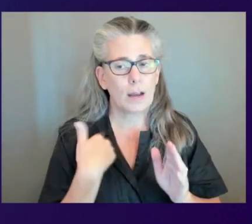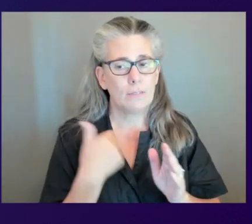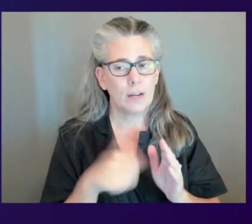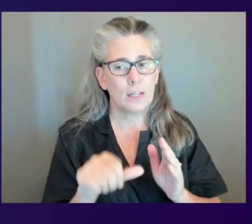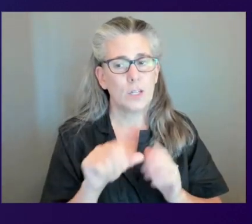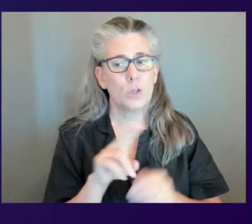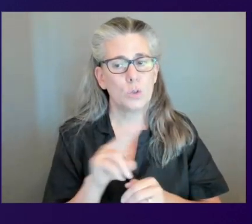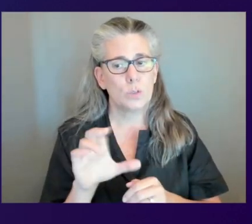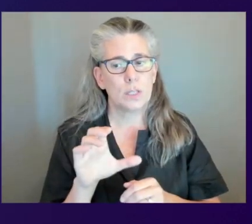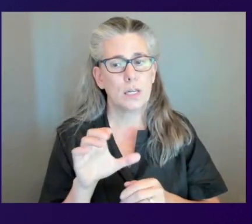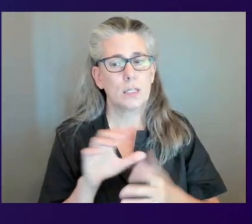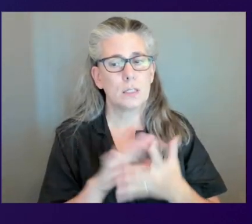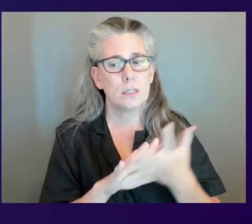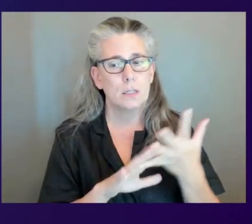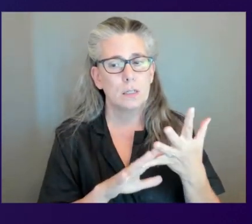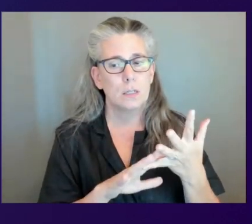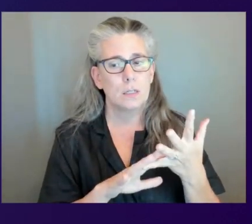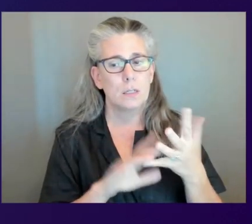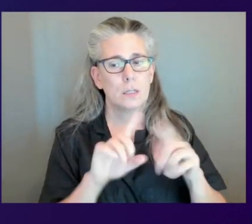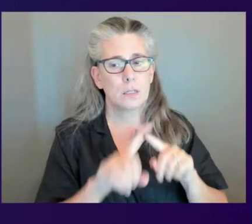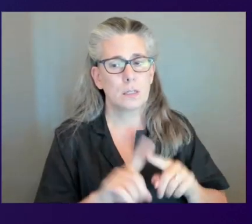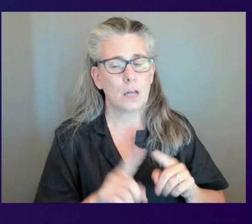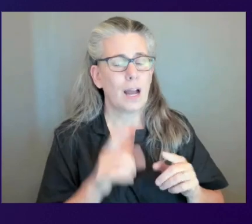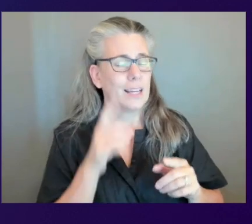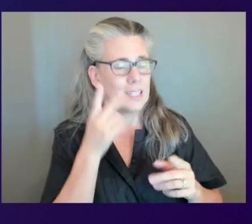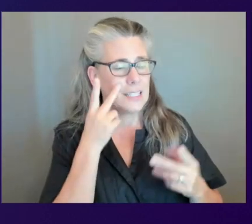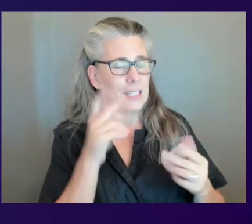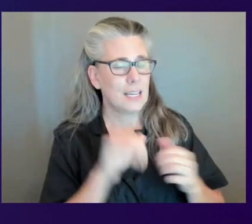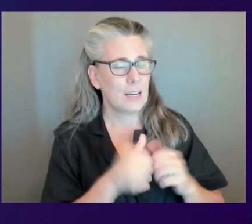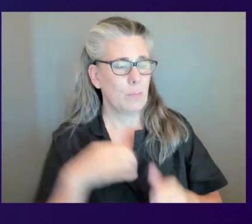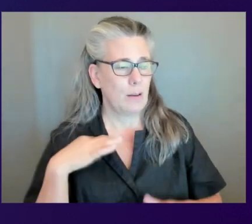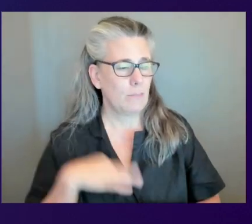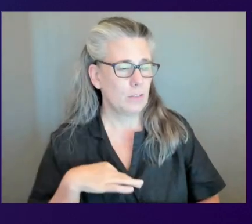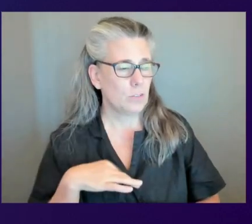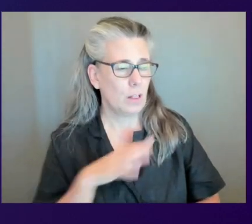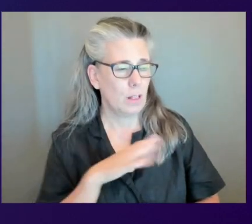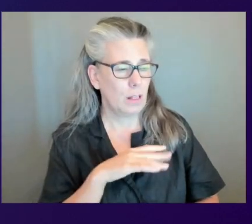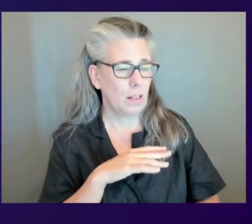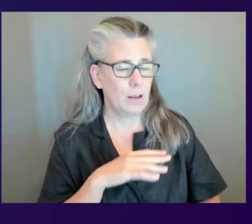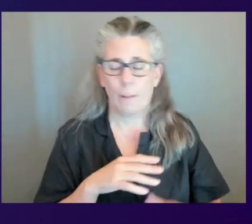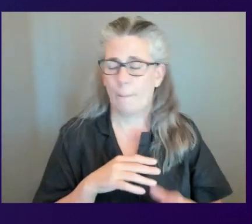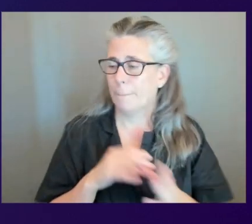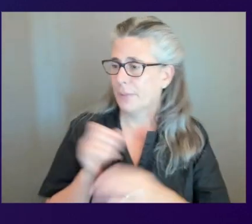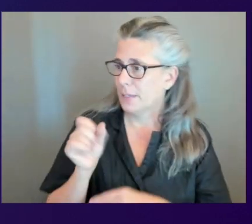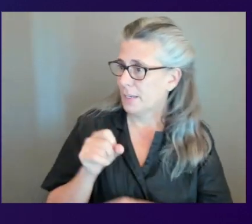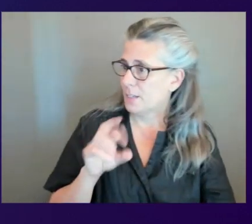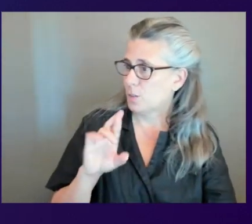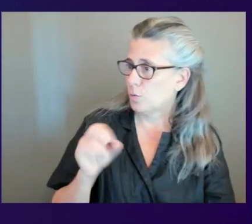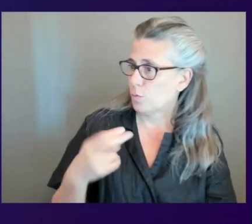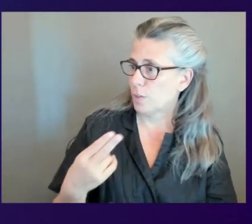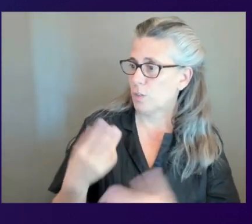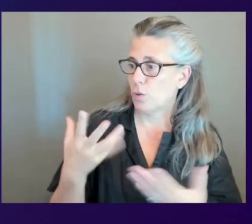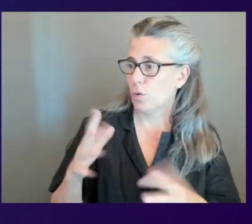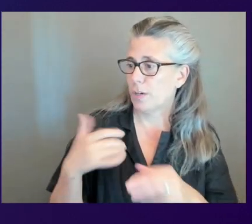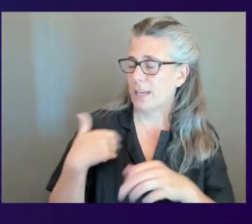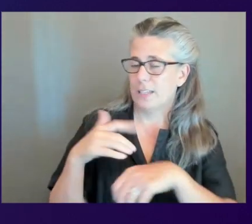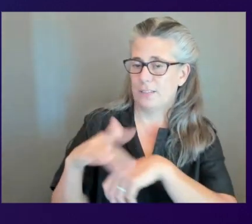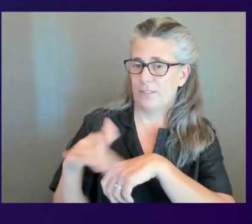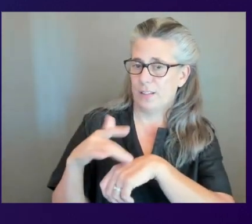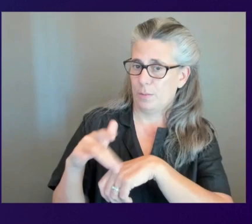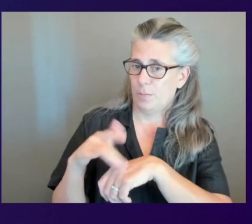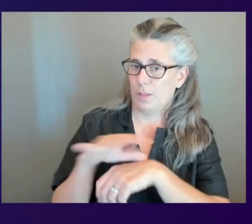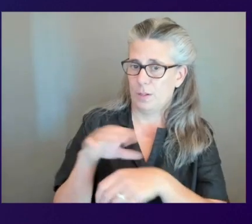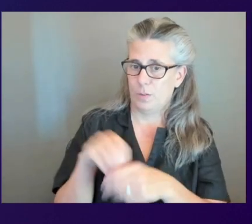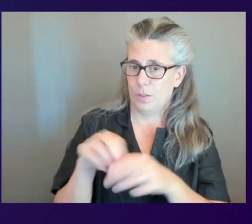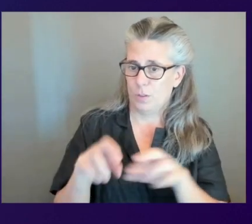how that could be very beneficial. Yeah. Oh, look at this. Look at this. Rich already has availability up too. These are the regions. Looks like my slide